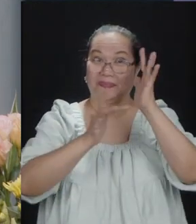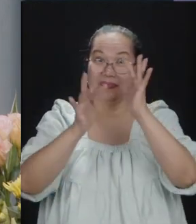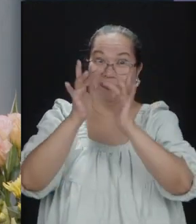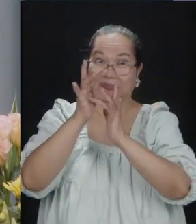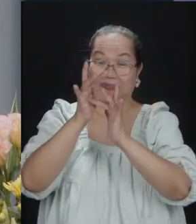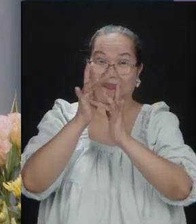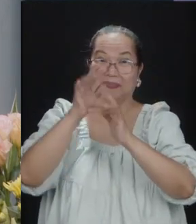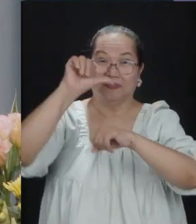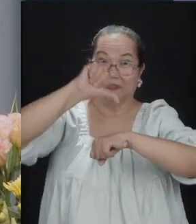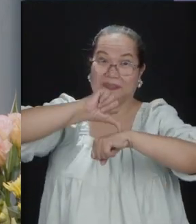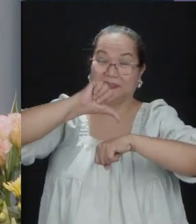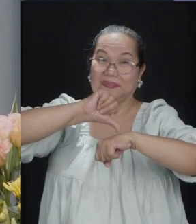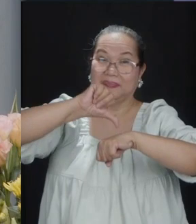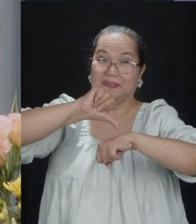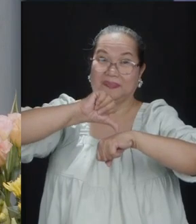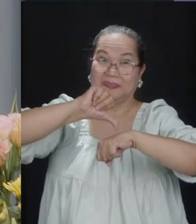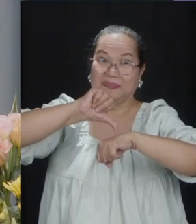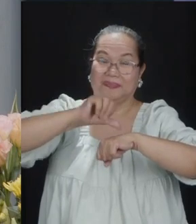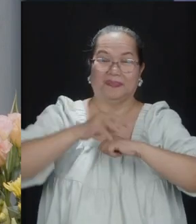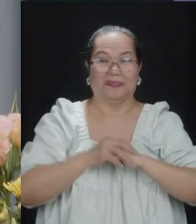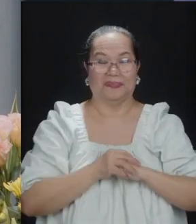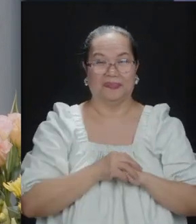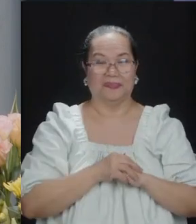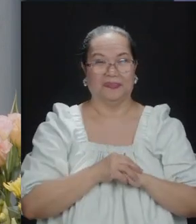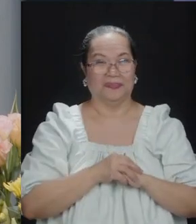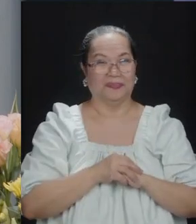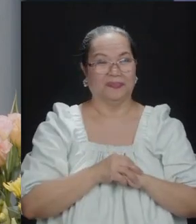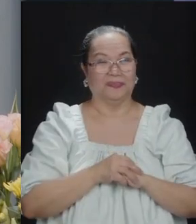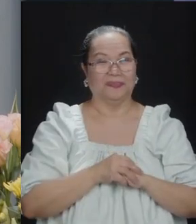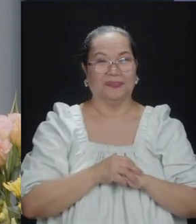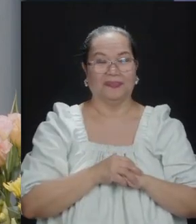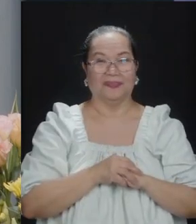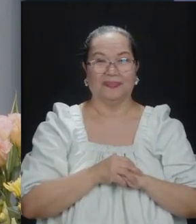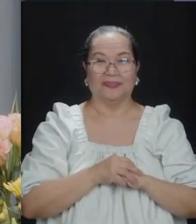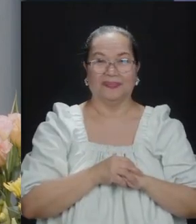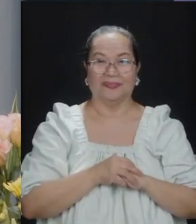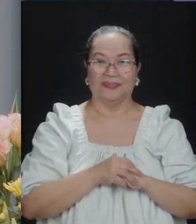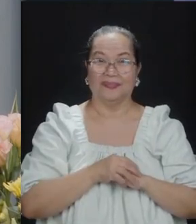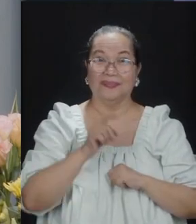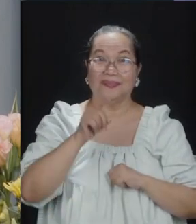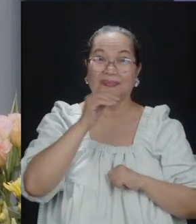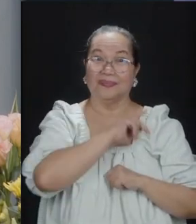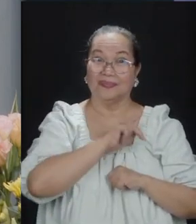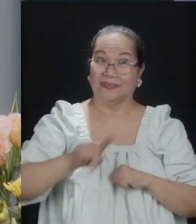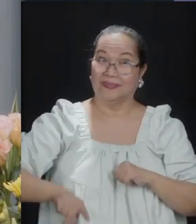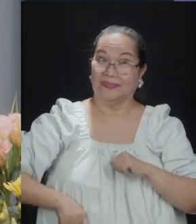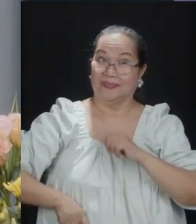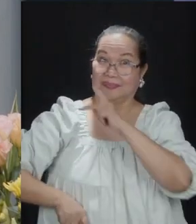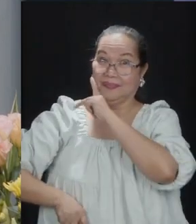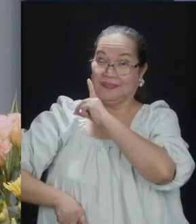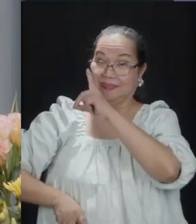the Anointed One, the Lord Jesus himself. You